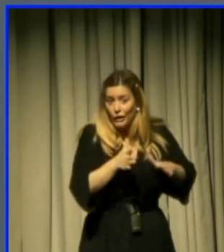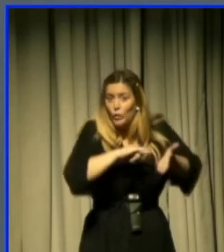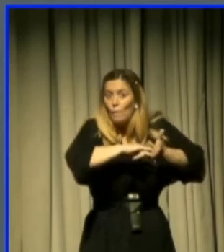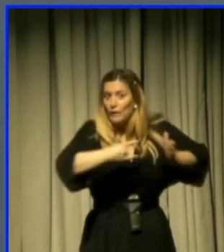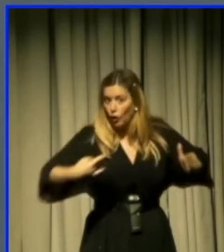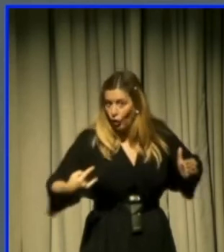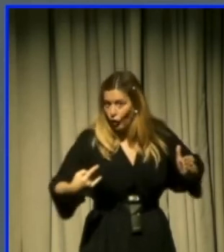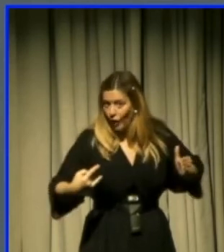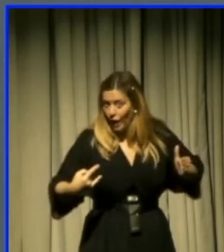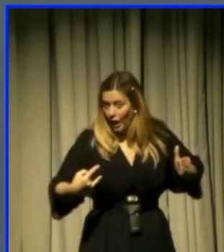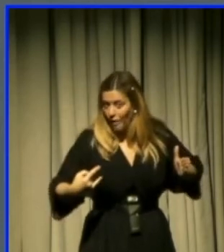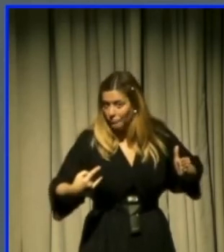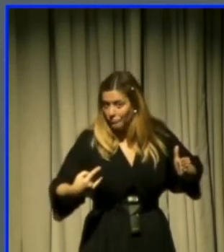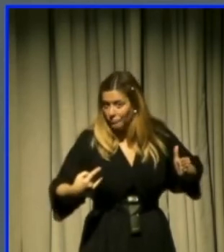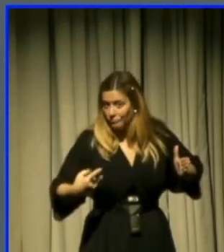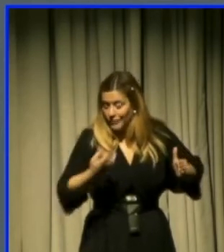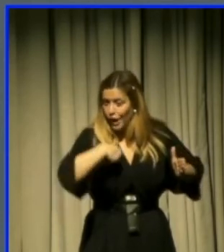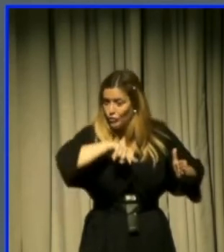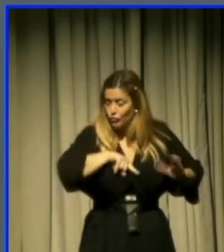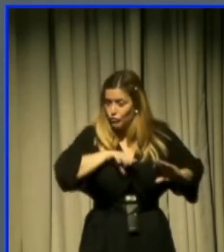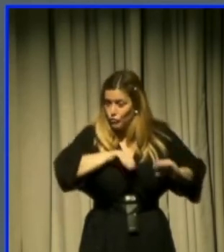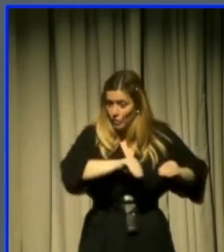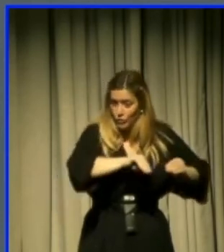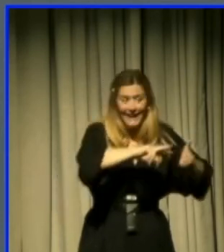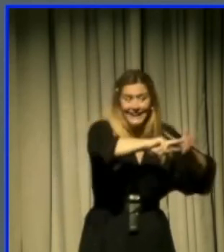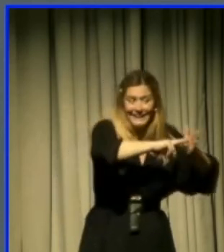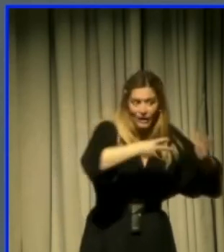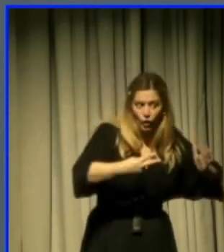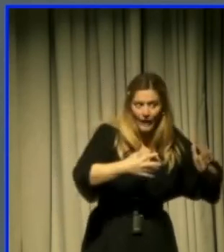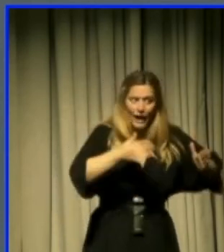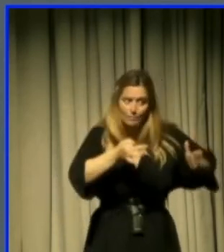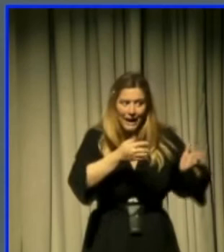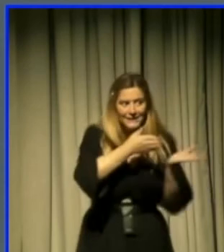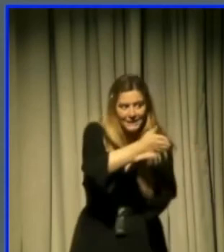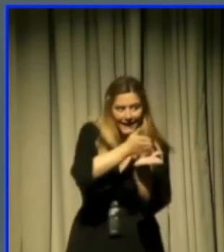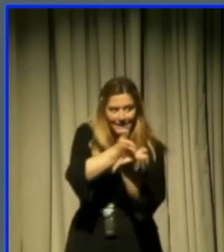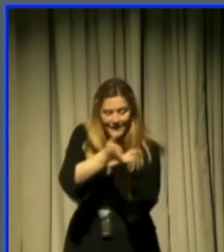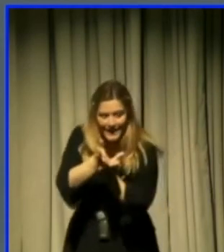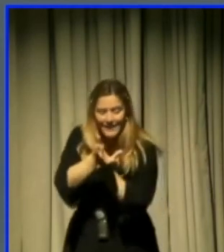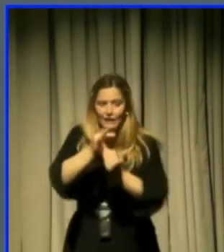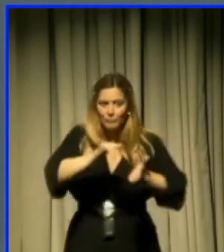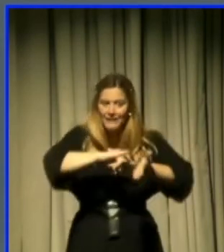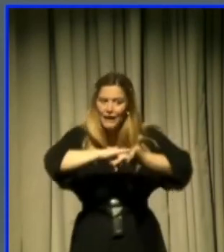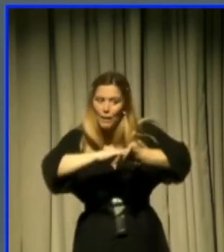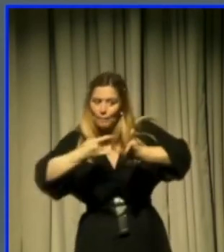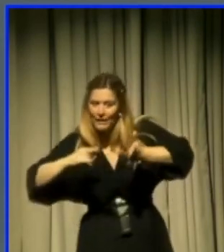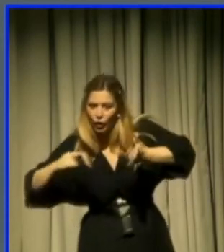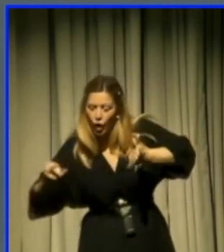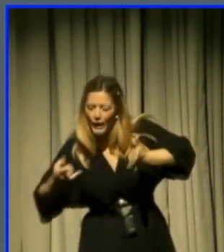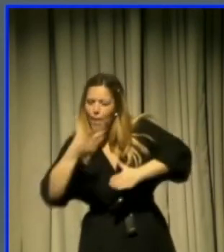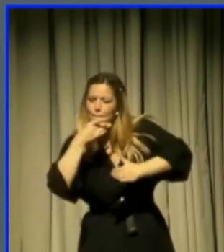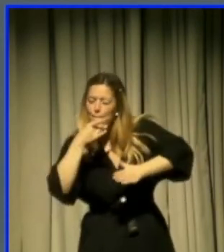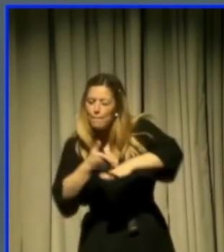merge technology with trend forecasting methodologies that are more, let's say, traditional, we use the rarity